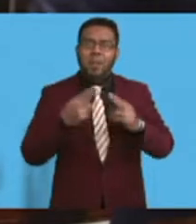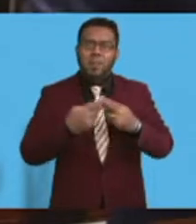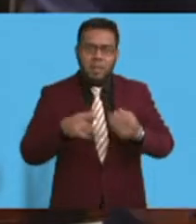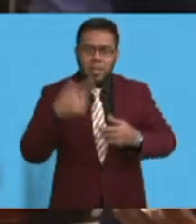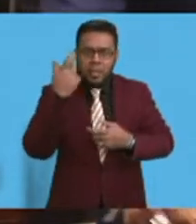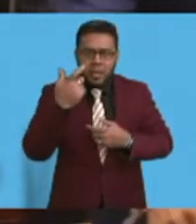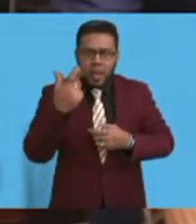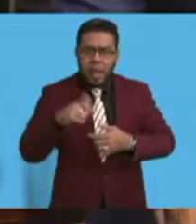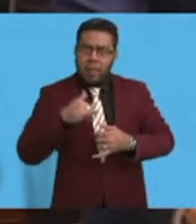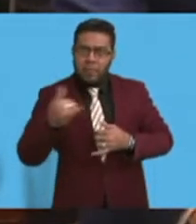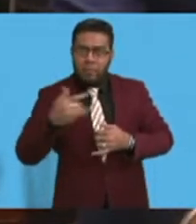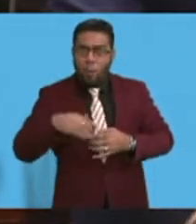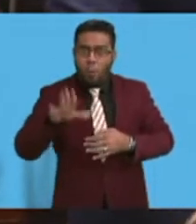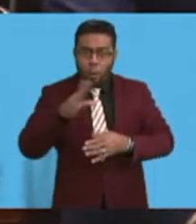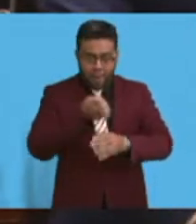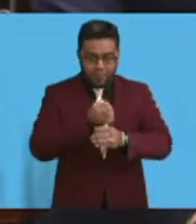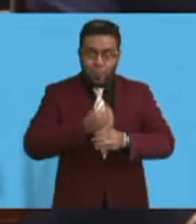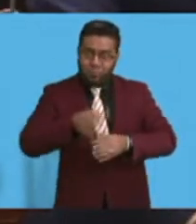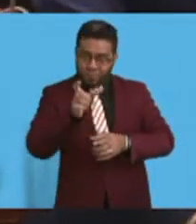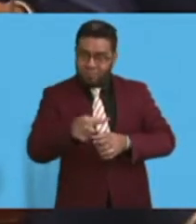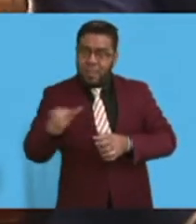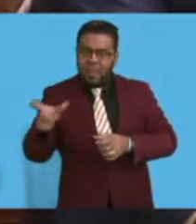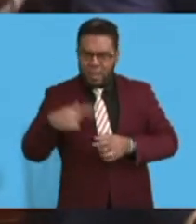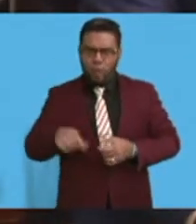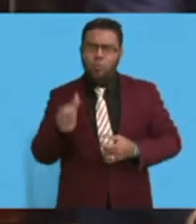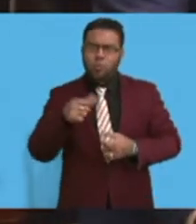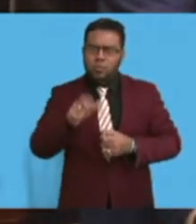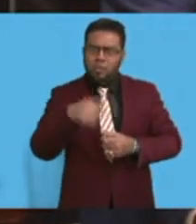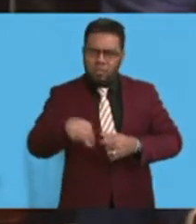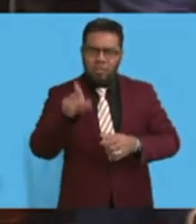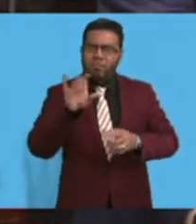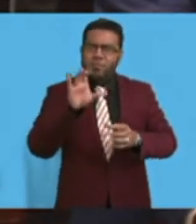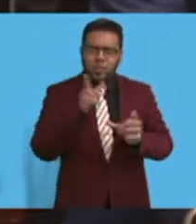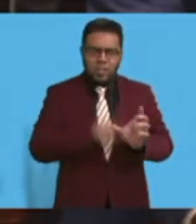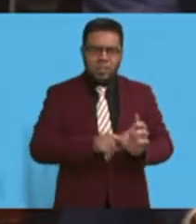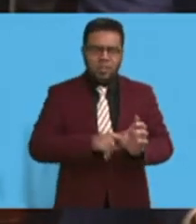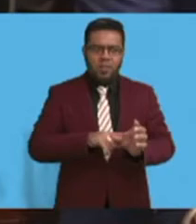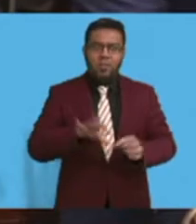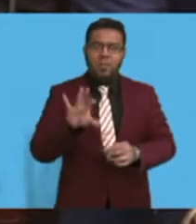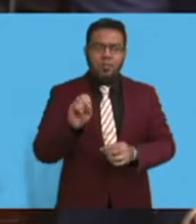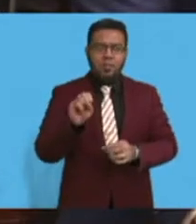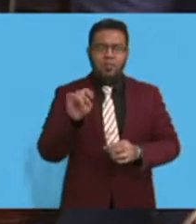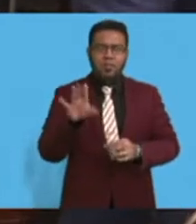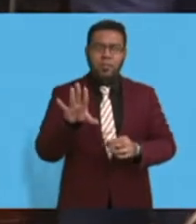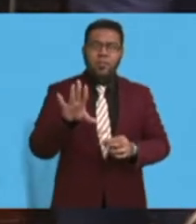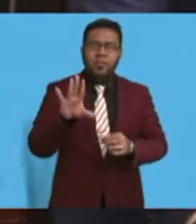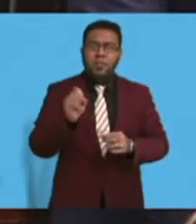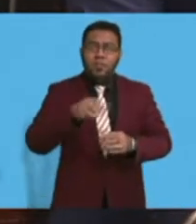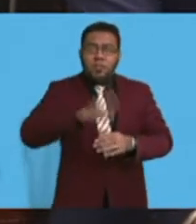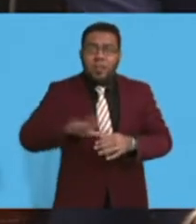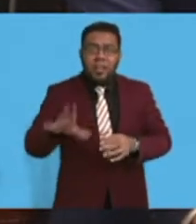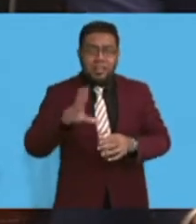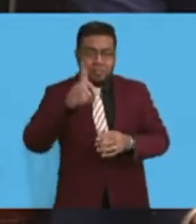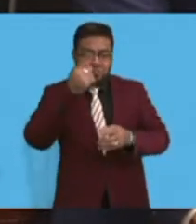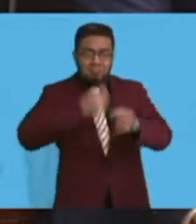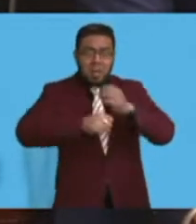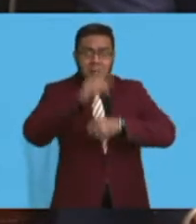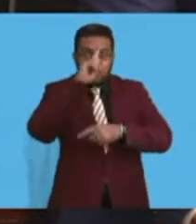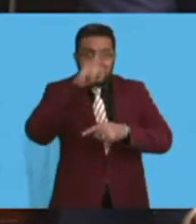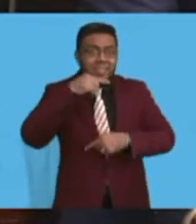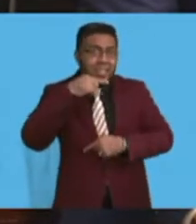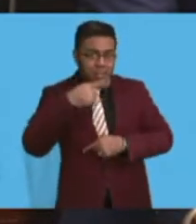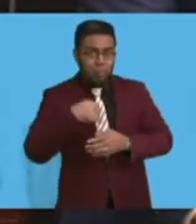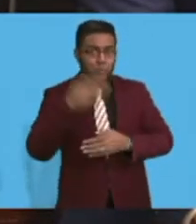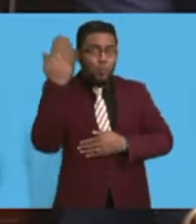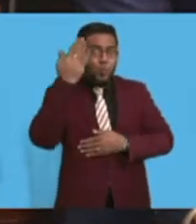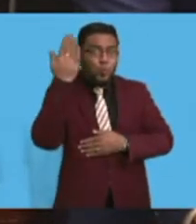all employees can utilize each year. So if you need to take your child to the doctor, if your child gets sick at school, if someone you love,